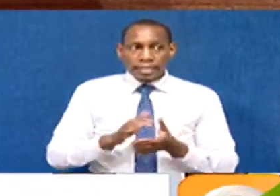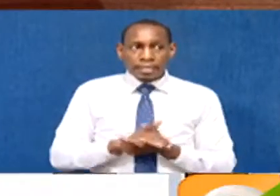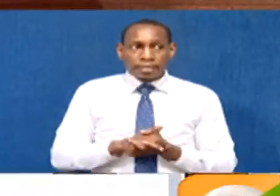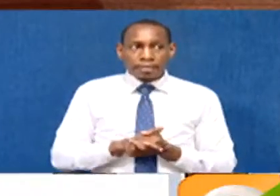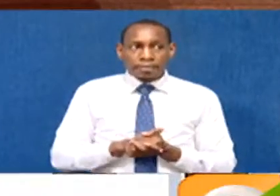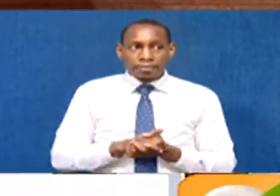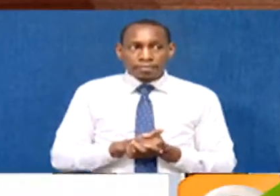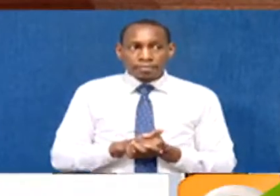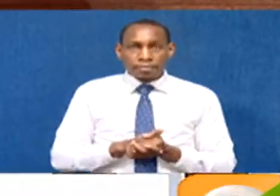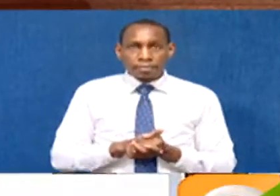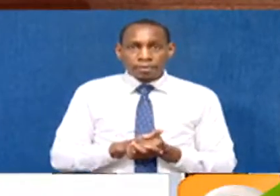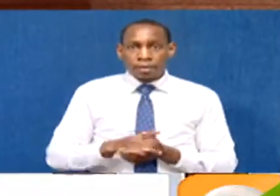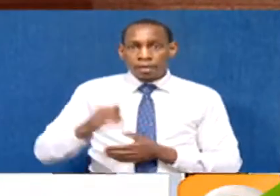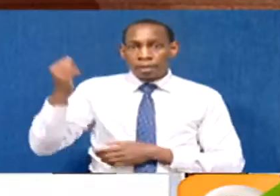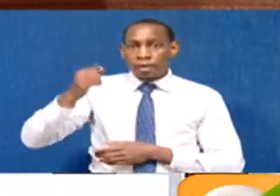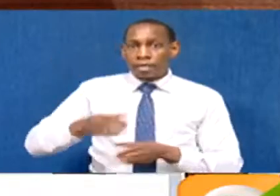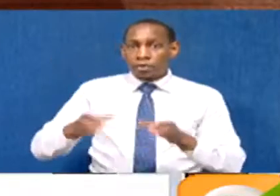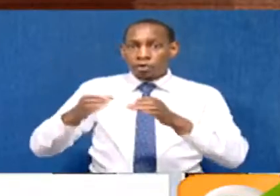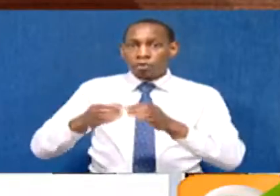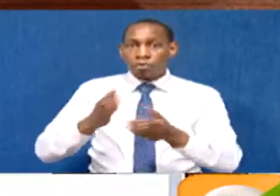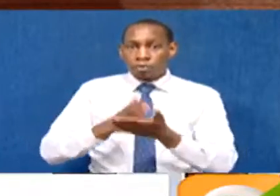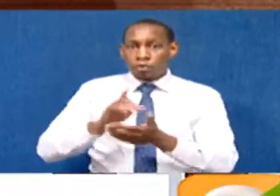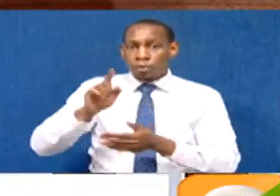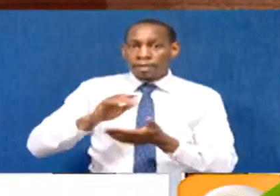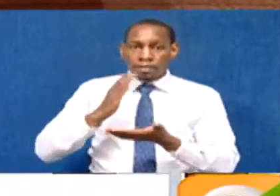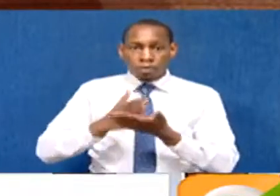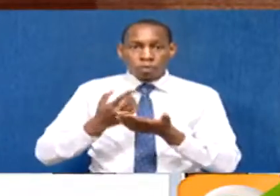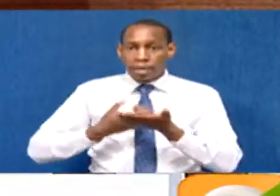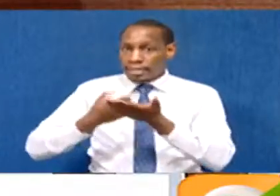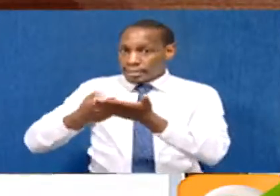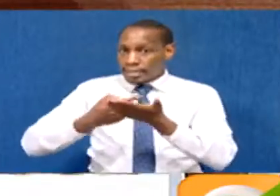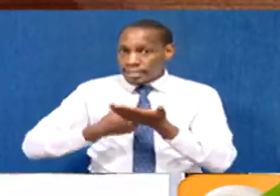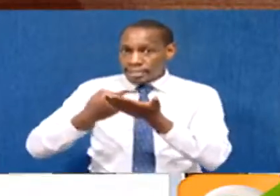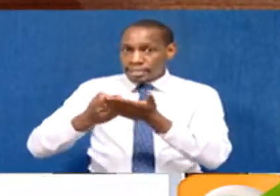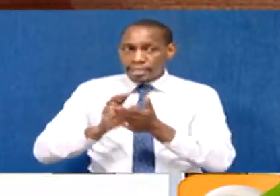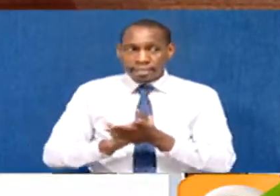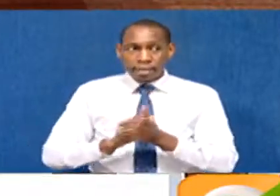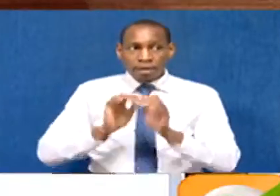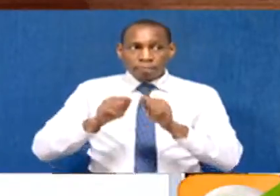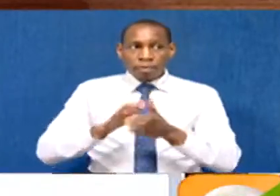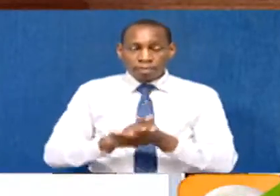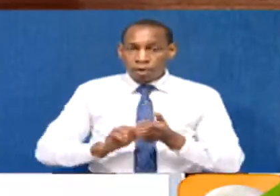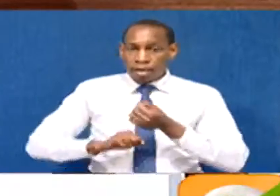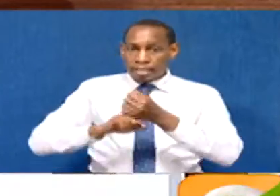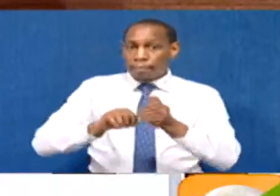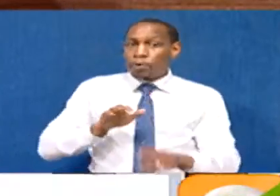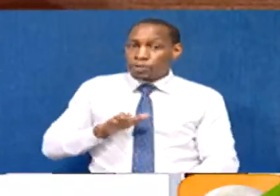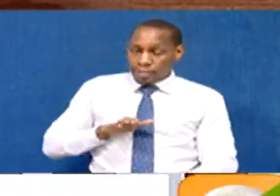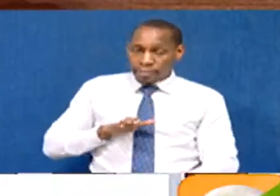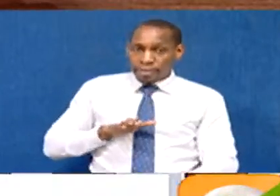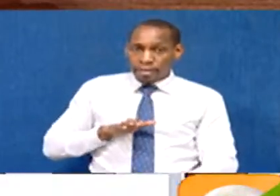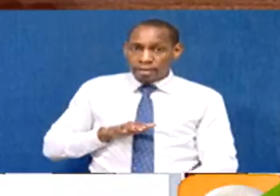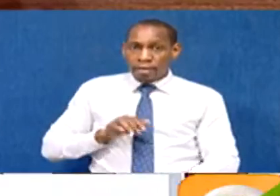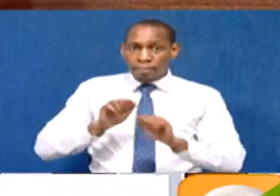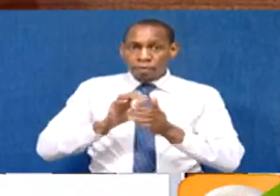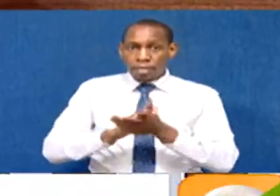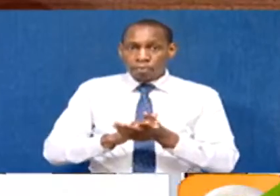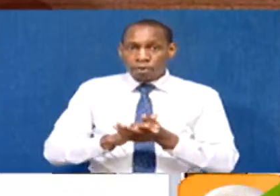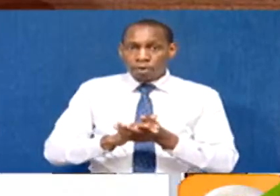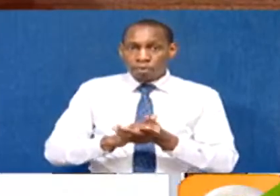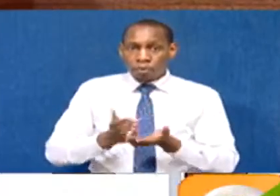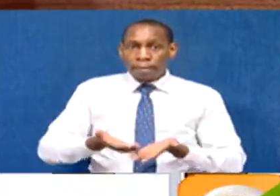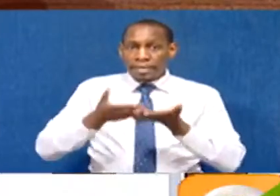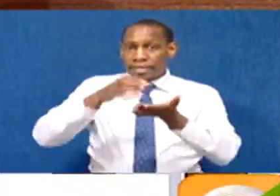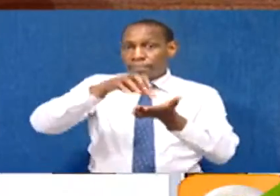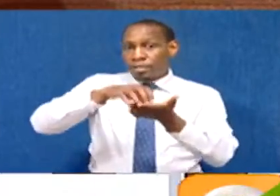affirmative action. And even political parties must look inwards and see how can we hold hands of women to get them to positions,